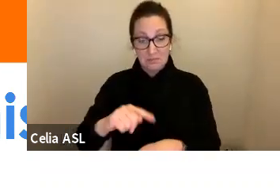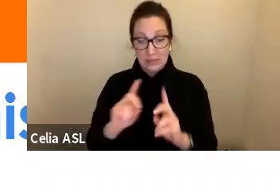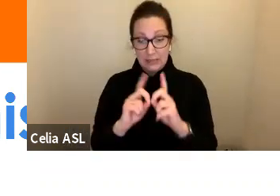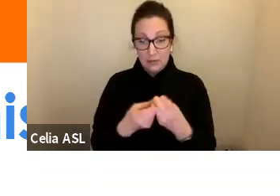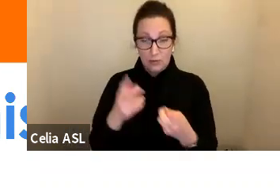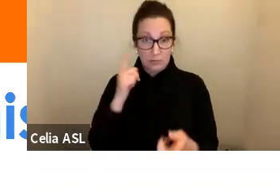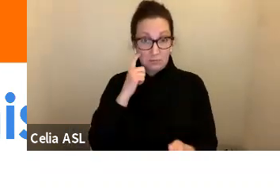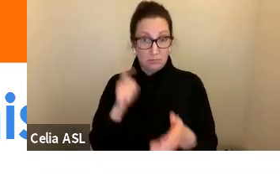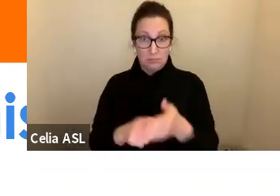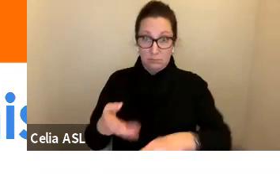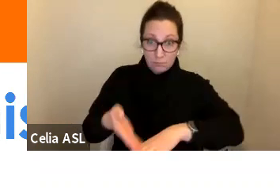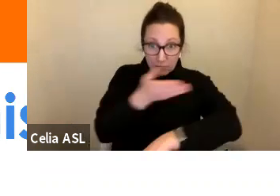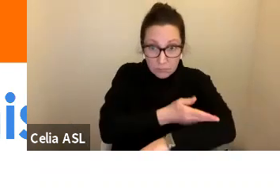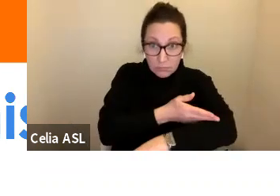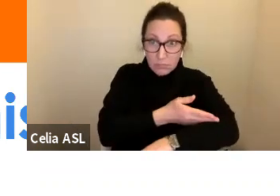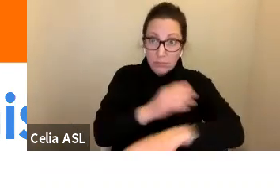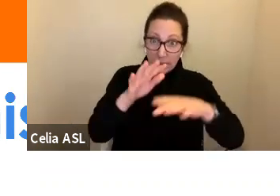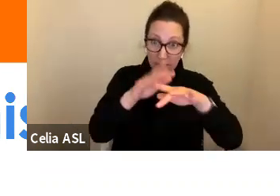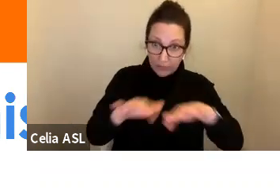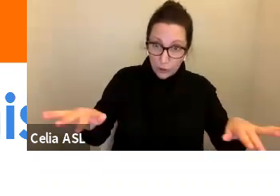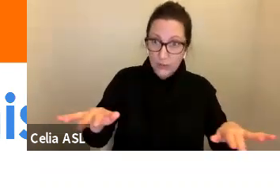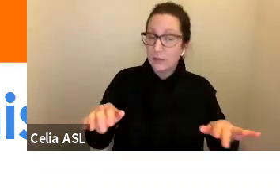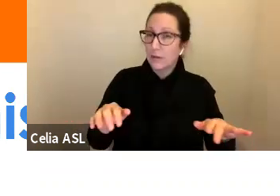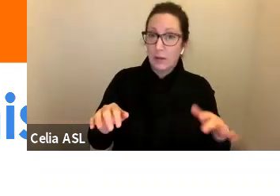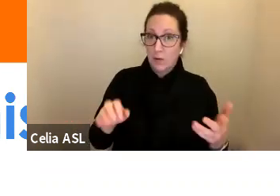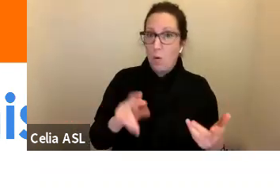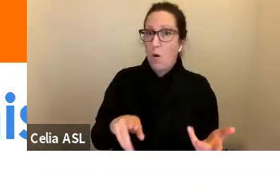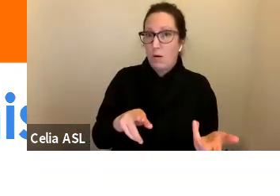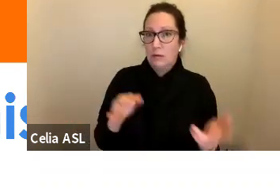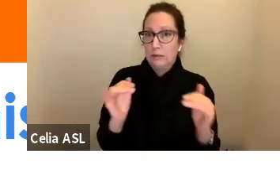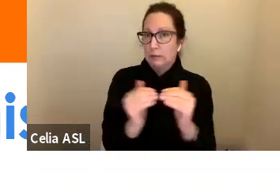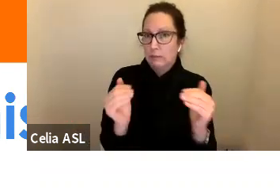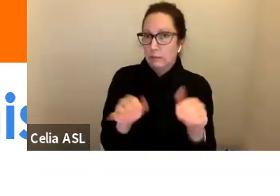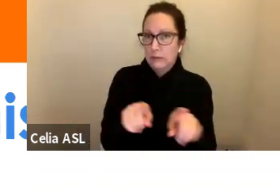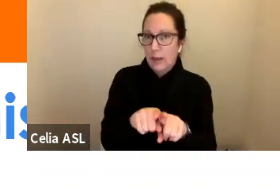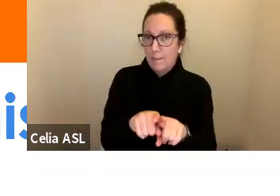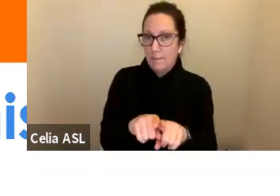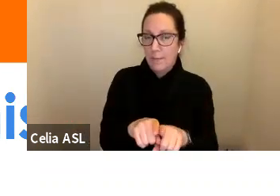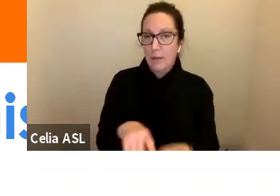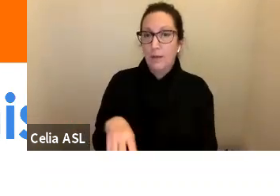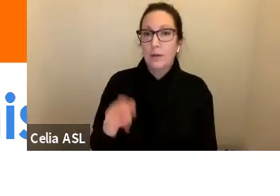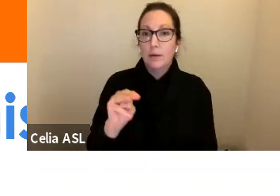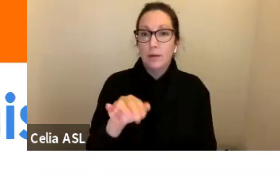different policies were actually able to achieve. So I don't know if we